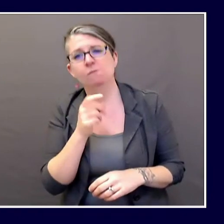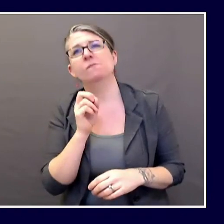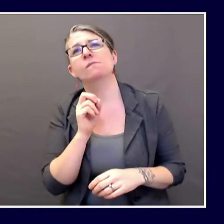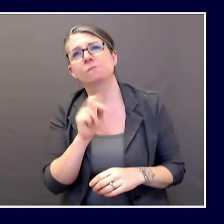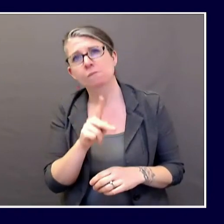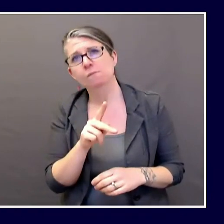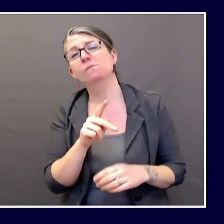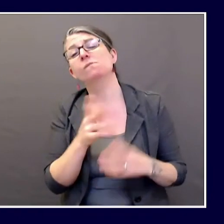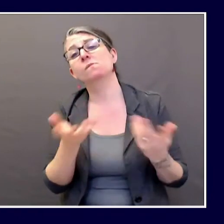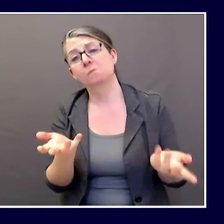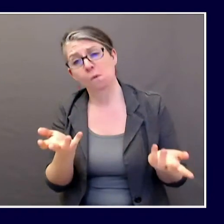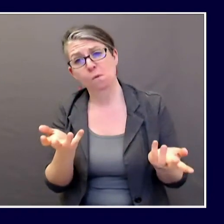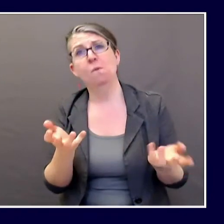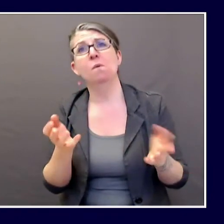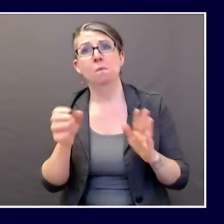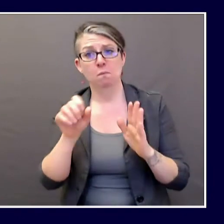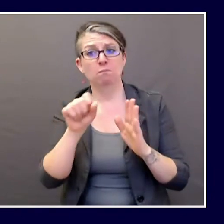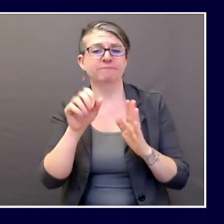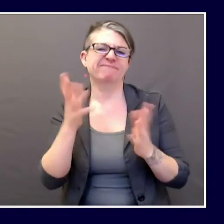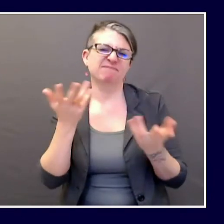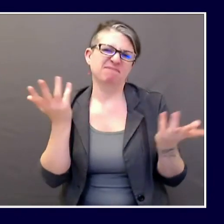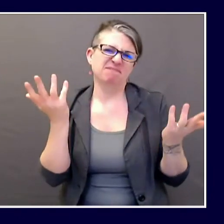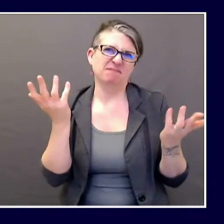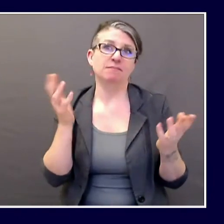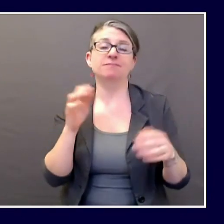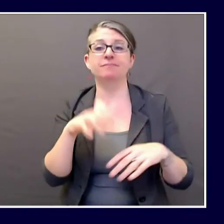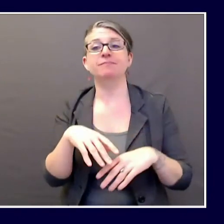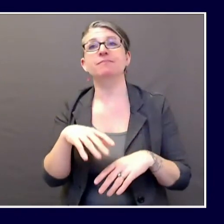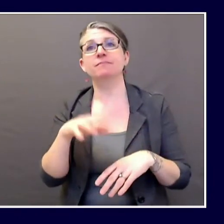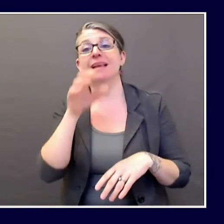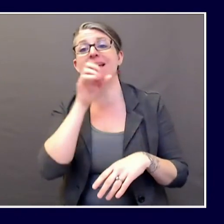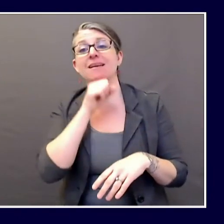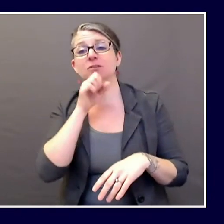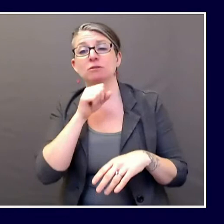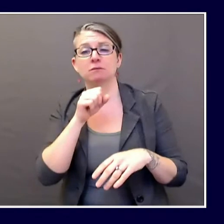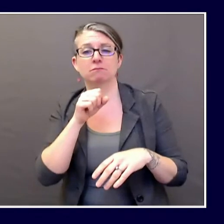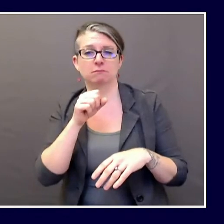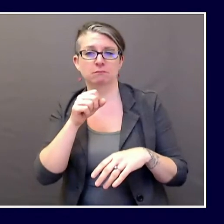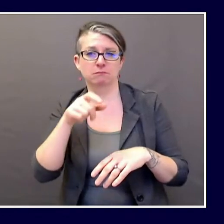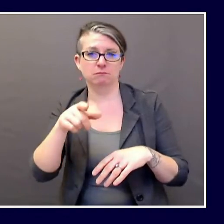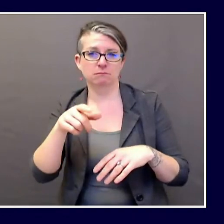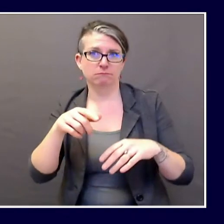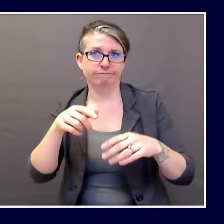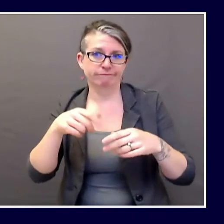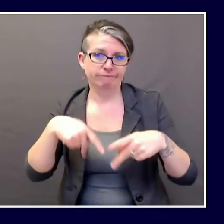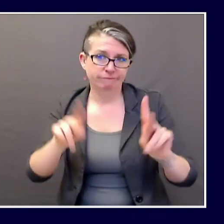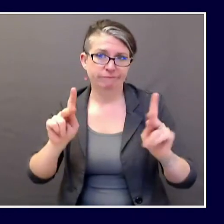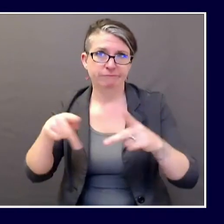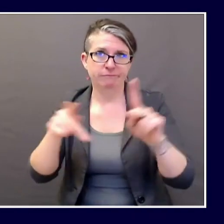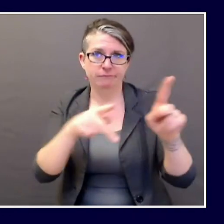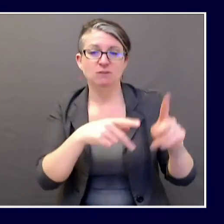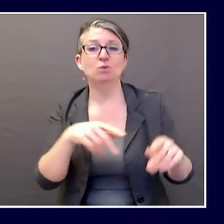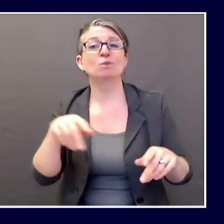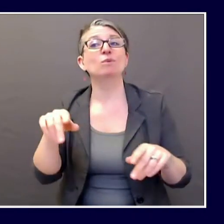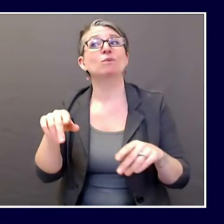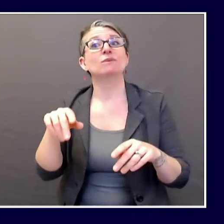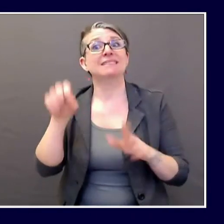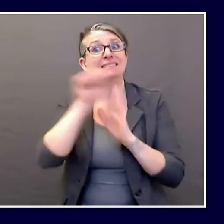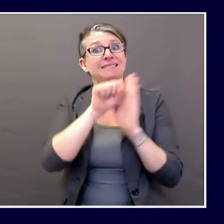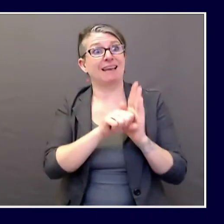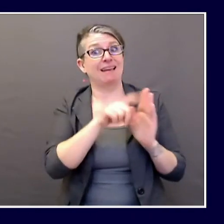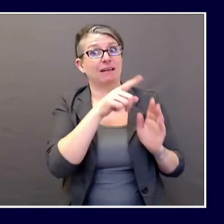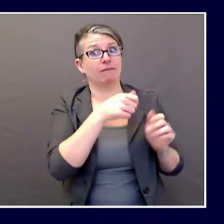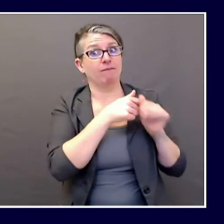you see them being vaccinated kind of as part of that? Or is this just like, we're going to do this older group first and then kind of see where we